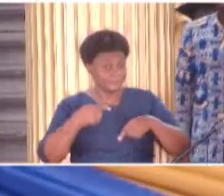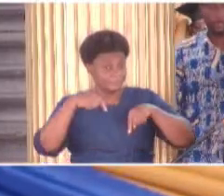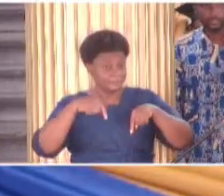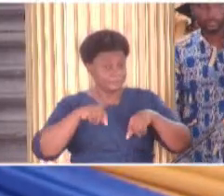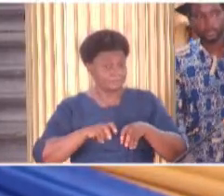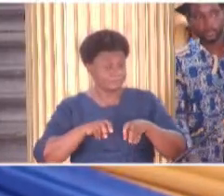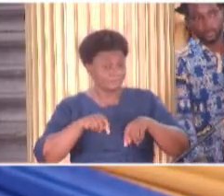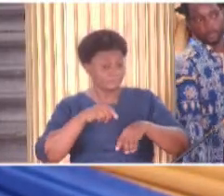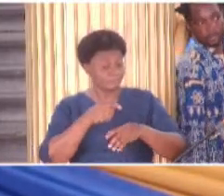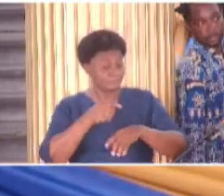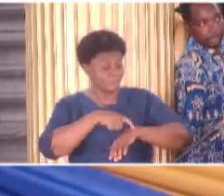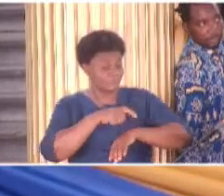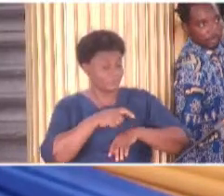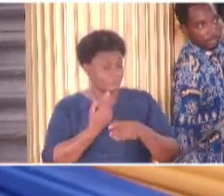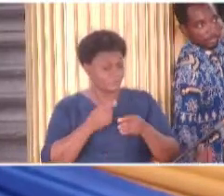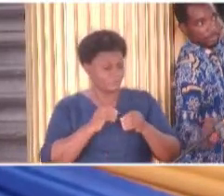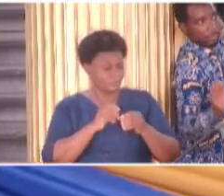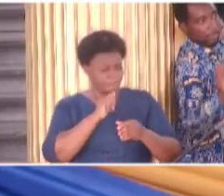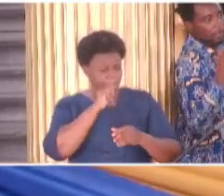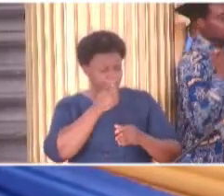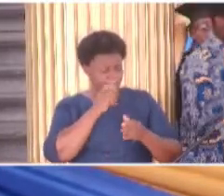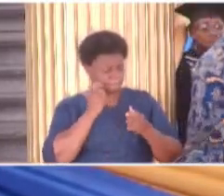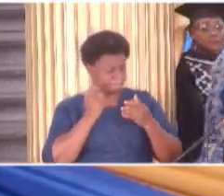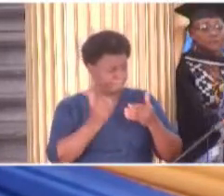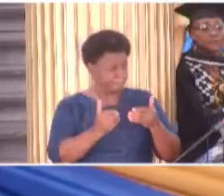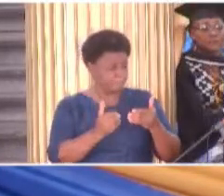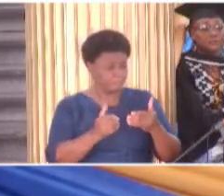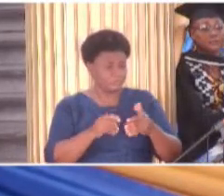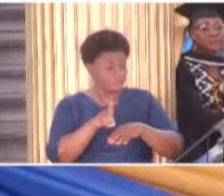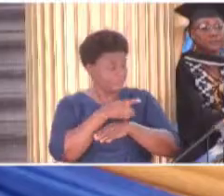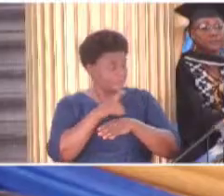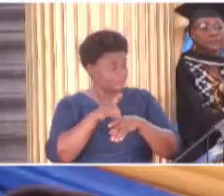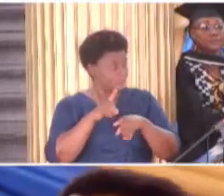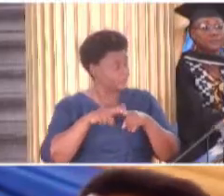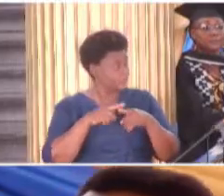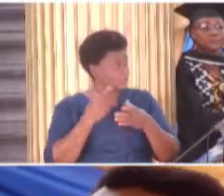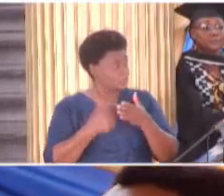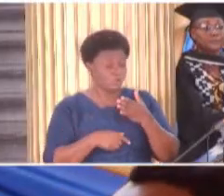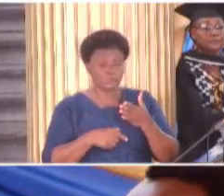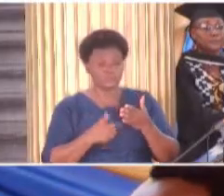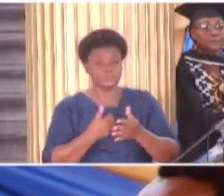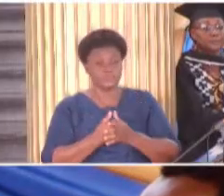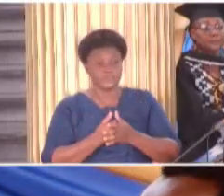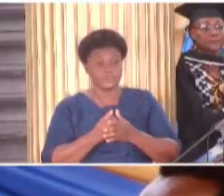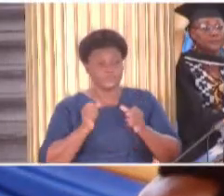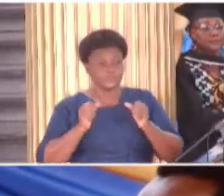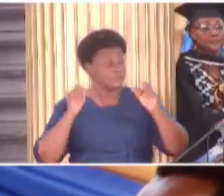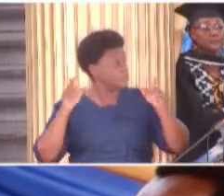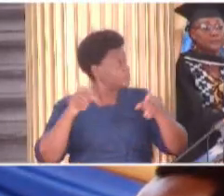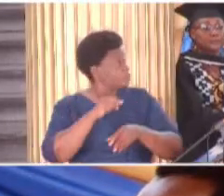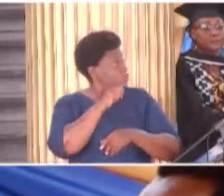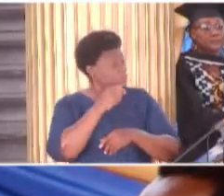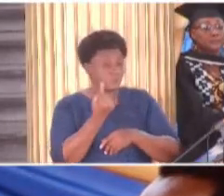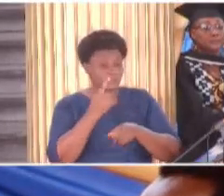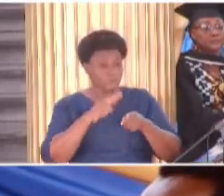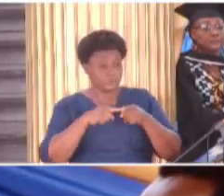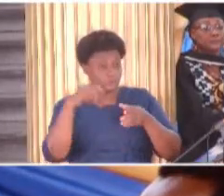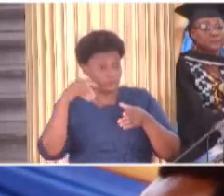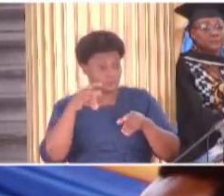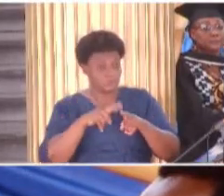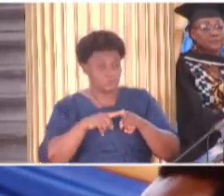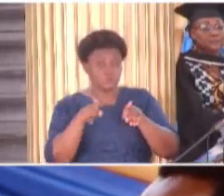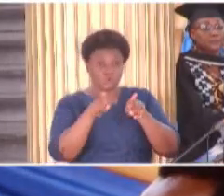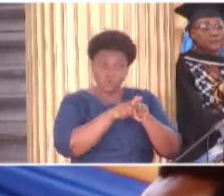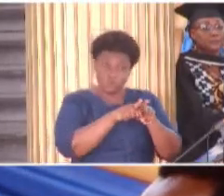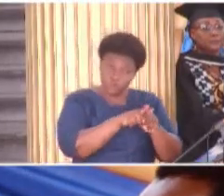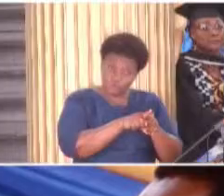one of perseverance, discipline, and commitment, not only to your studies, but